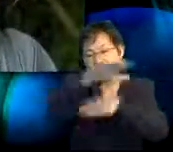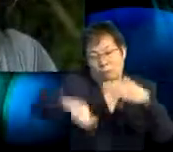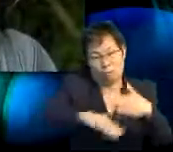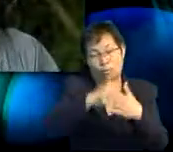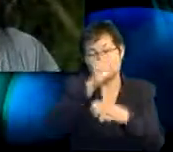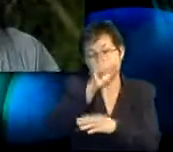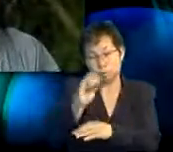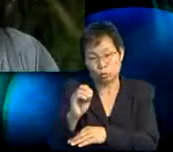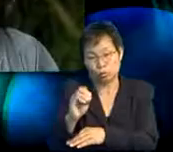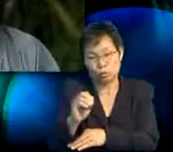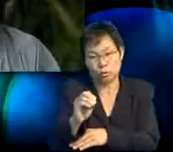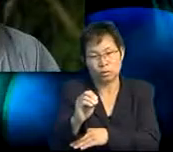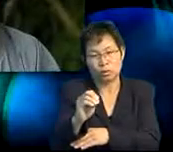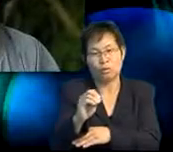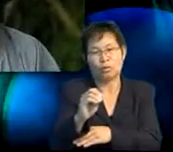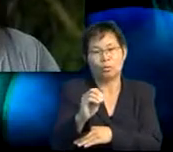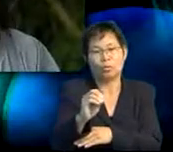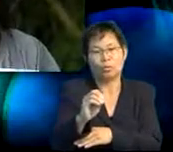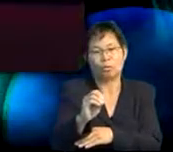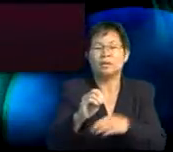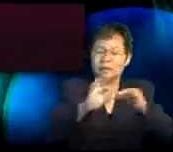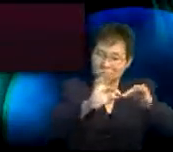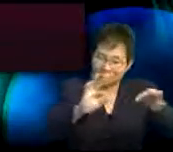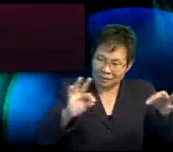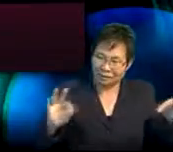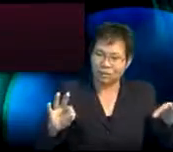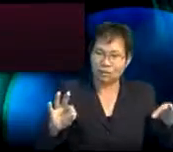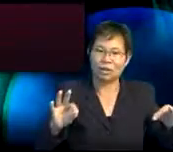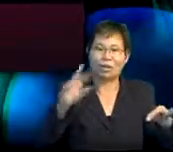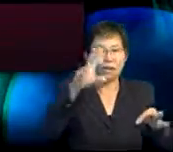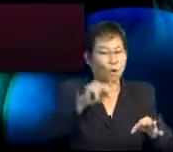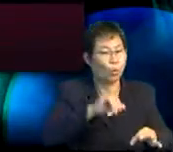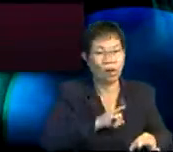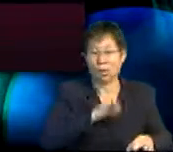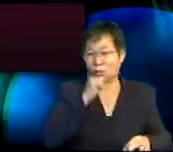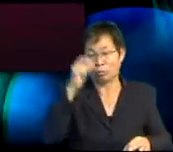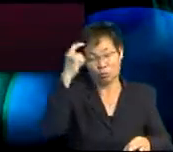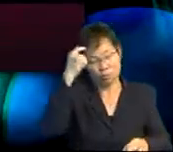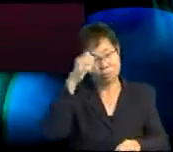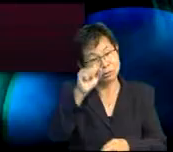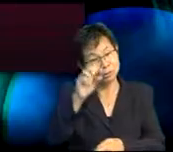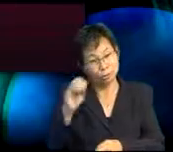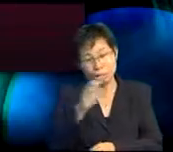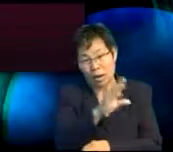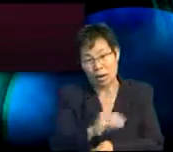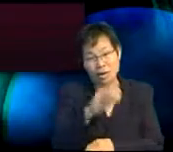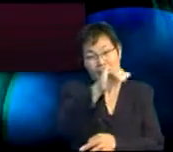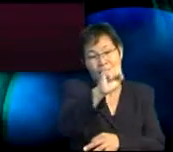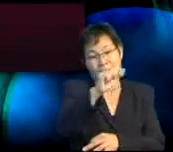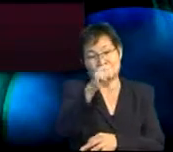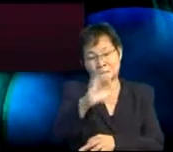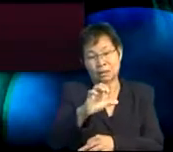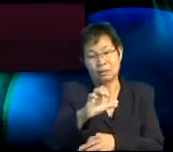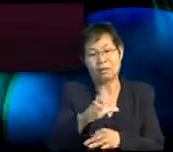So, the form that Isaac used was the sentence, "No, I don't think so." And Isaac used the form to carry